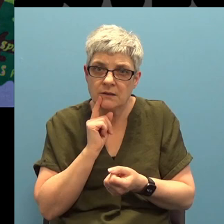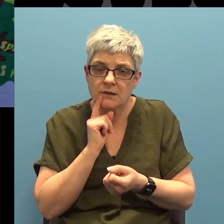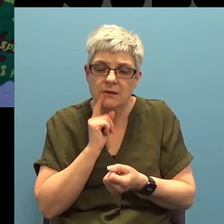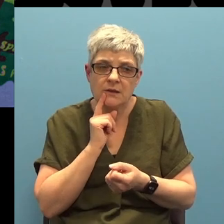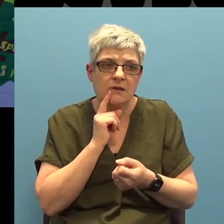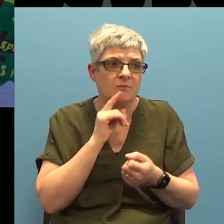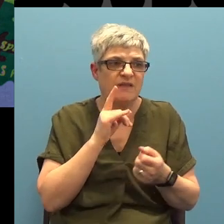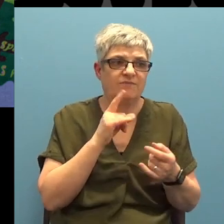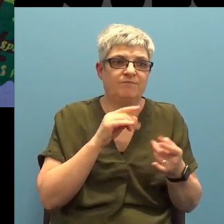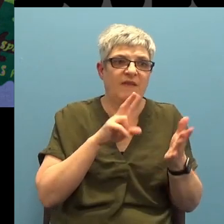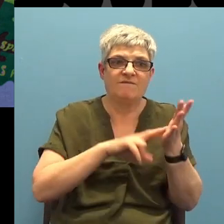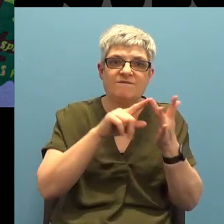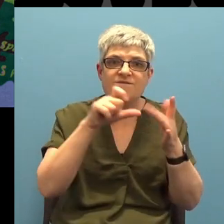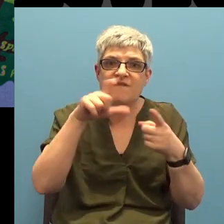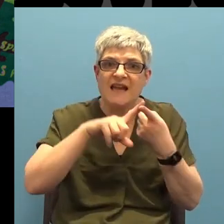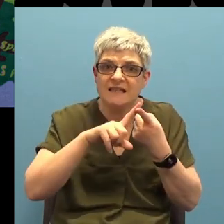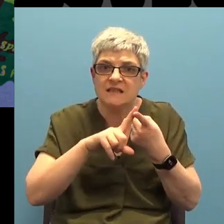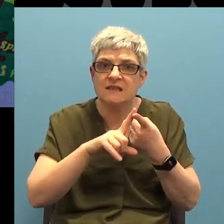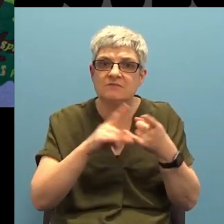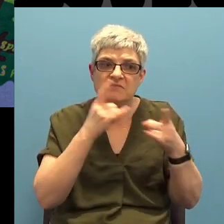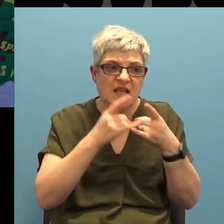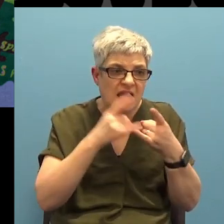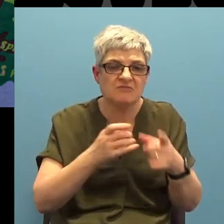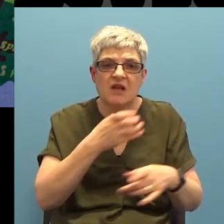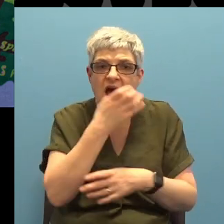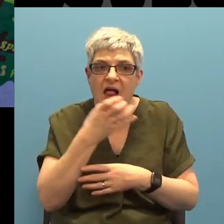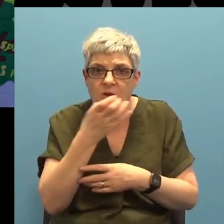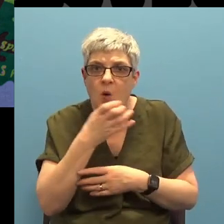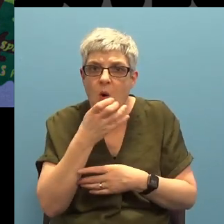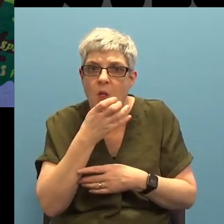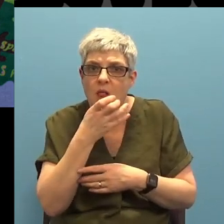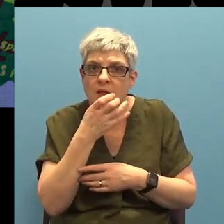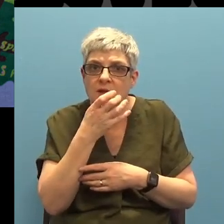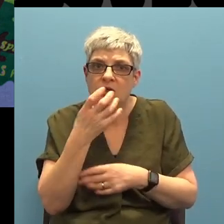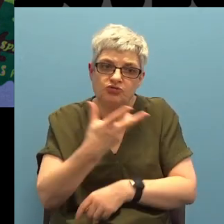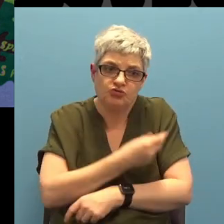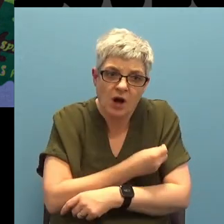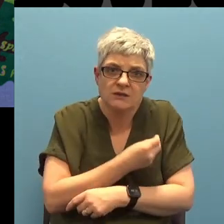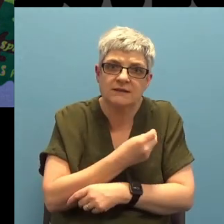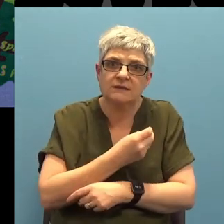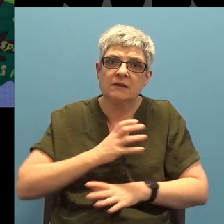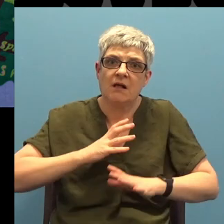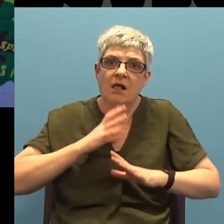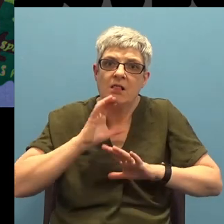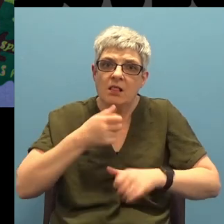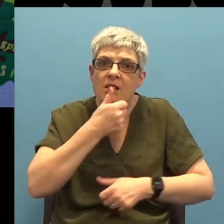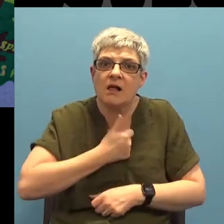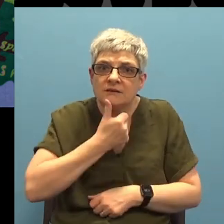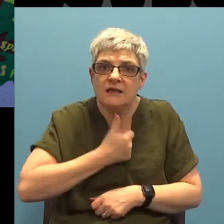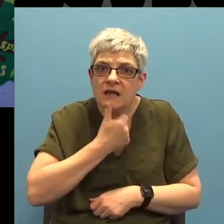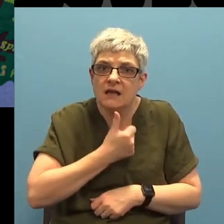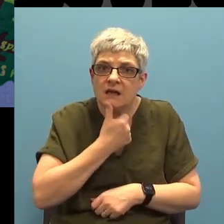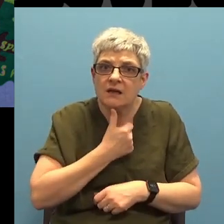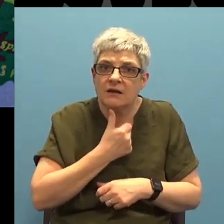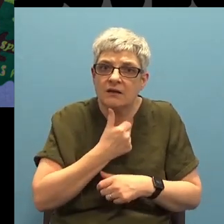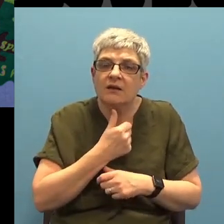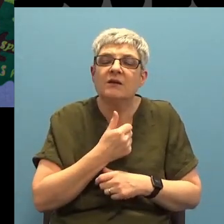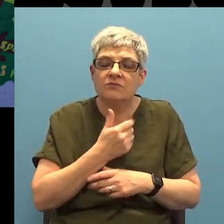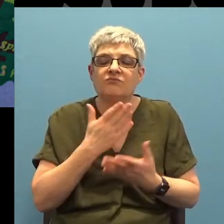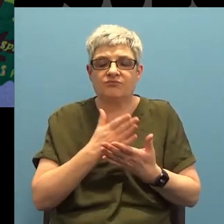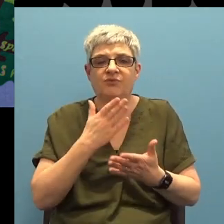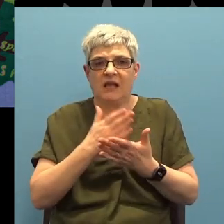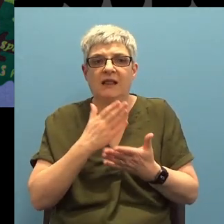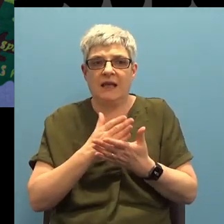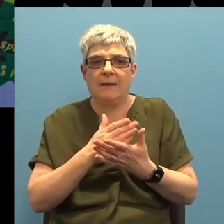Sex, alcohol, drugs, gluttony. It ought to hurt our hearts that the people made in the image of God are